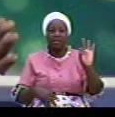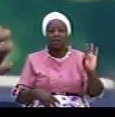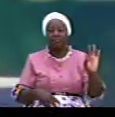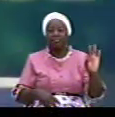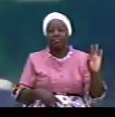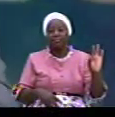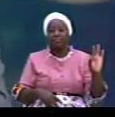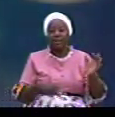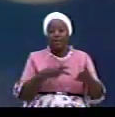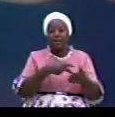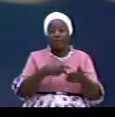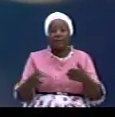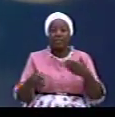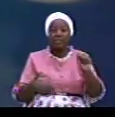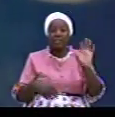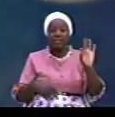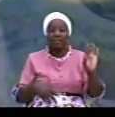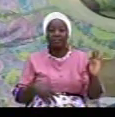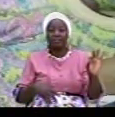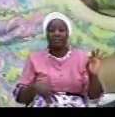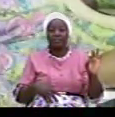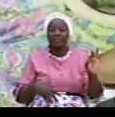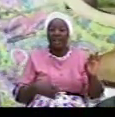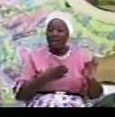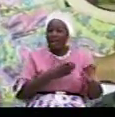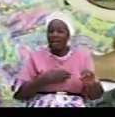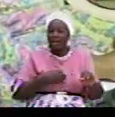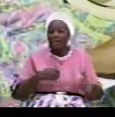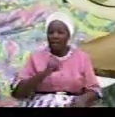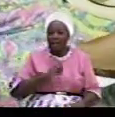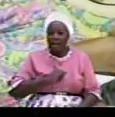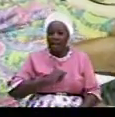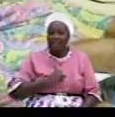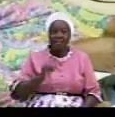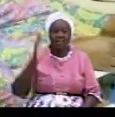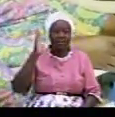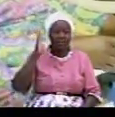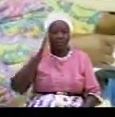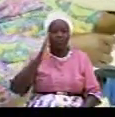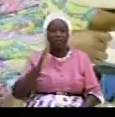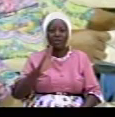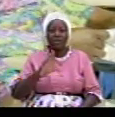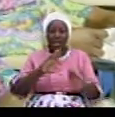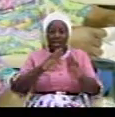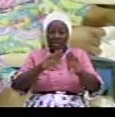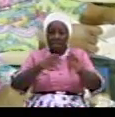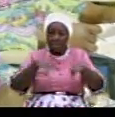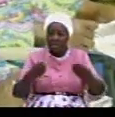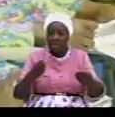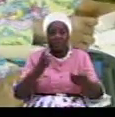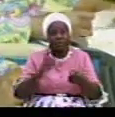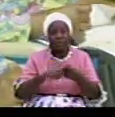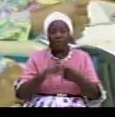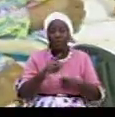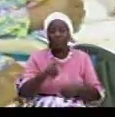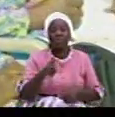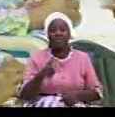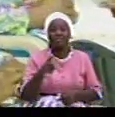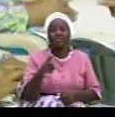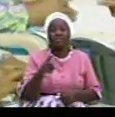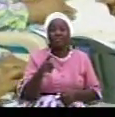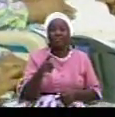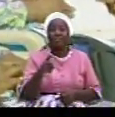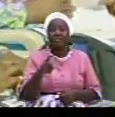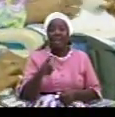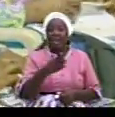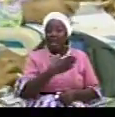verse 19, and I will give unto thee, and